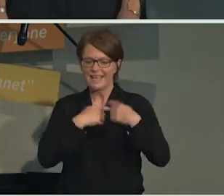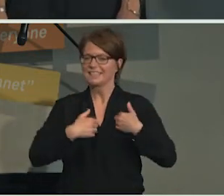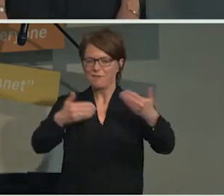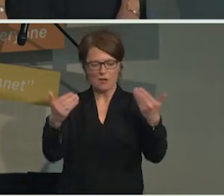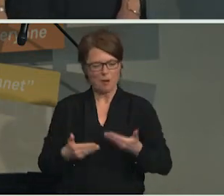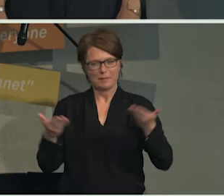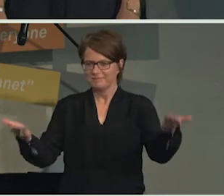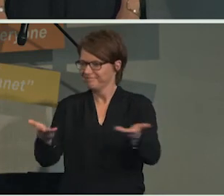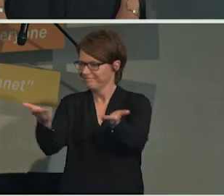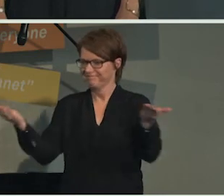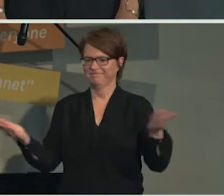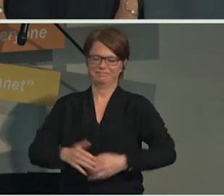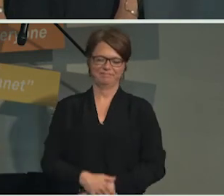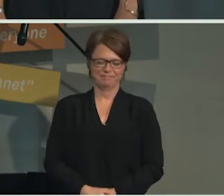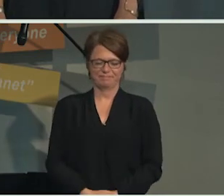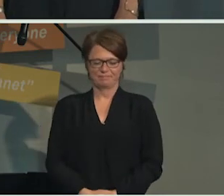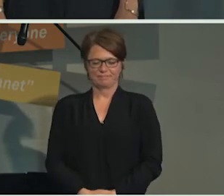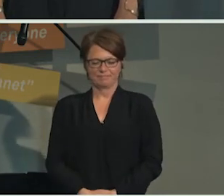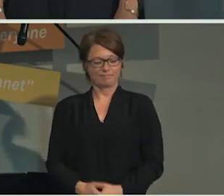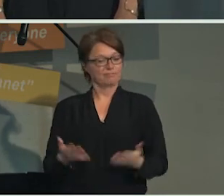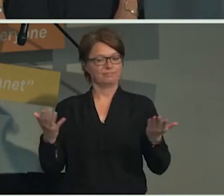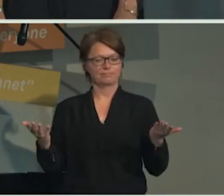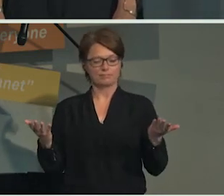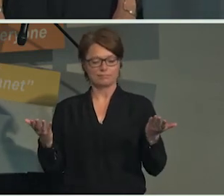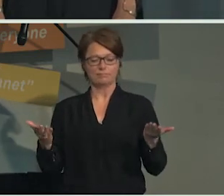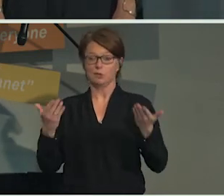happy and excited. So